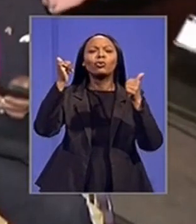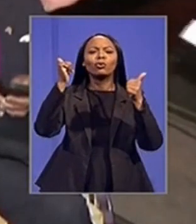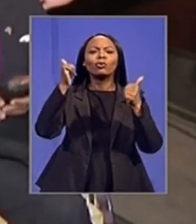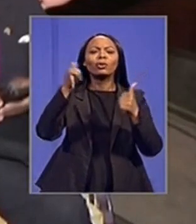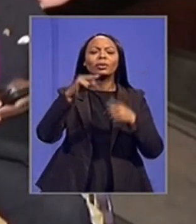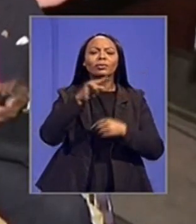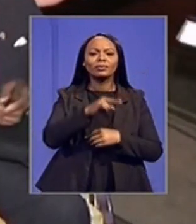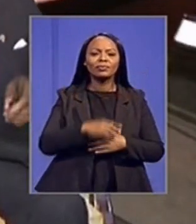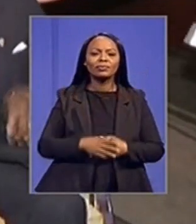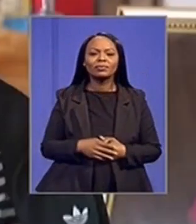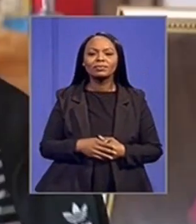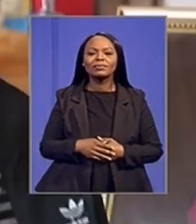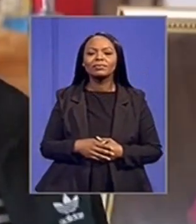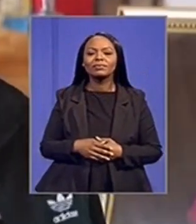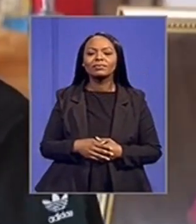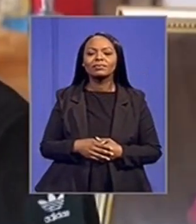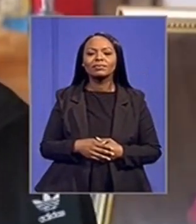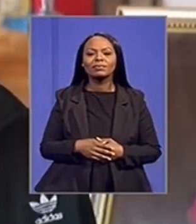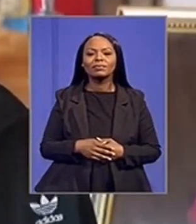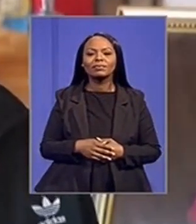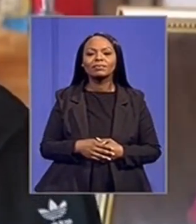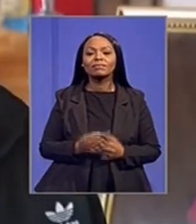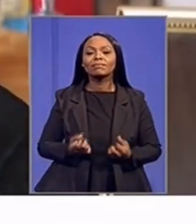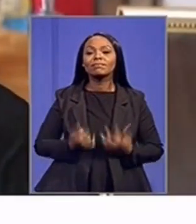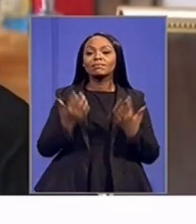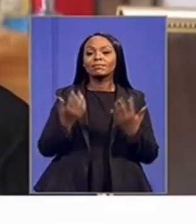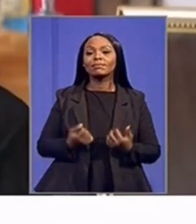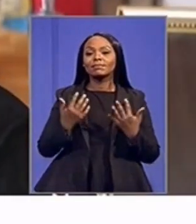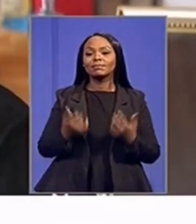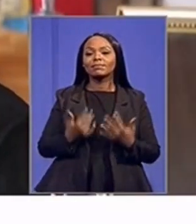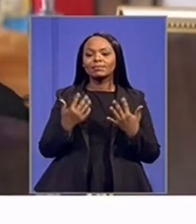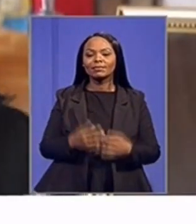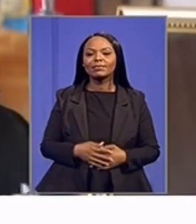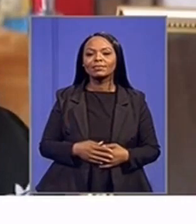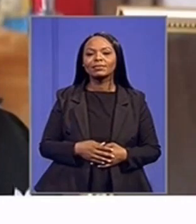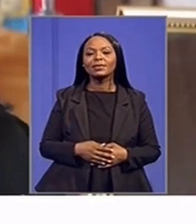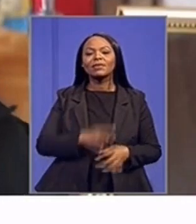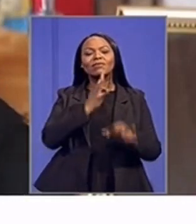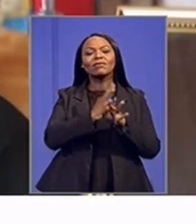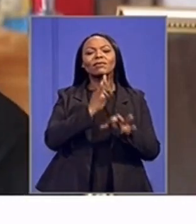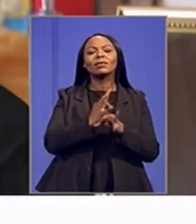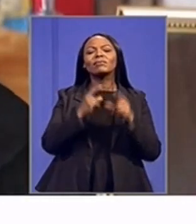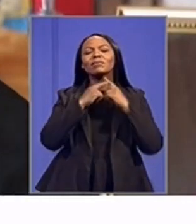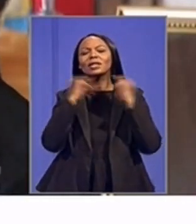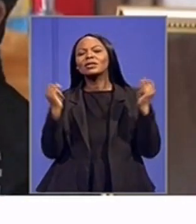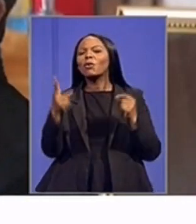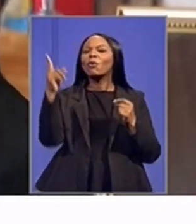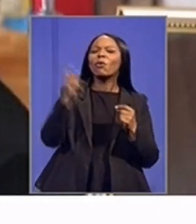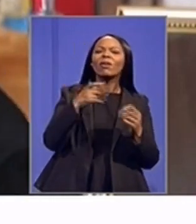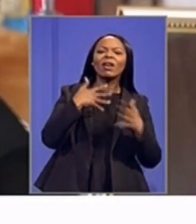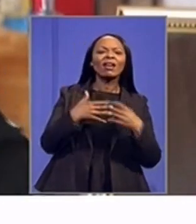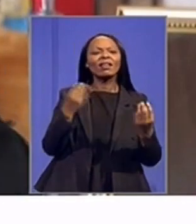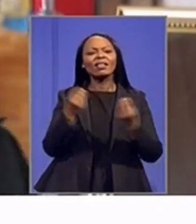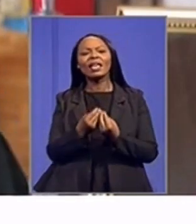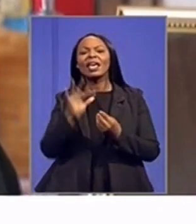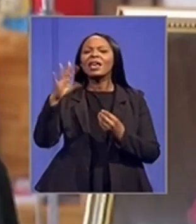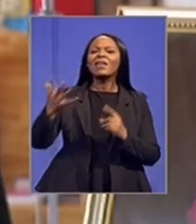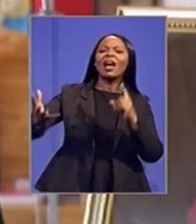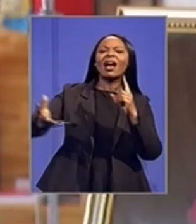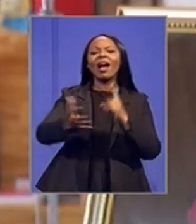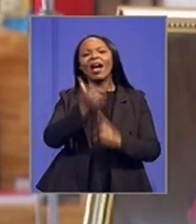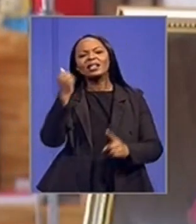mo hopola ka ho mo phafa Father, priest, call him what you will. Few people have achieved such